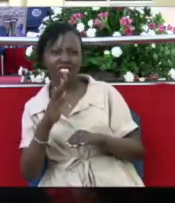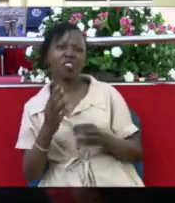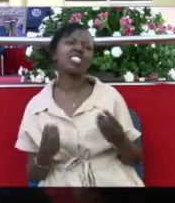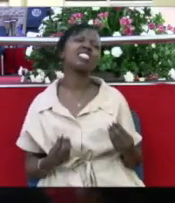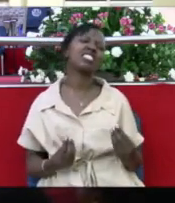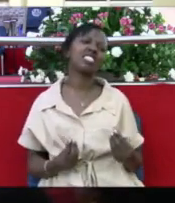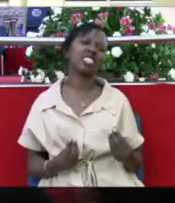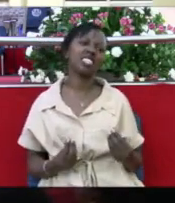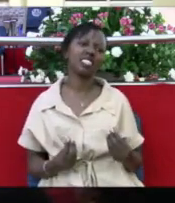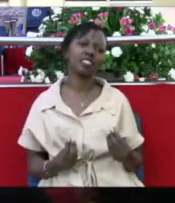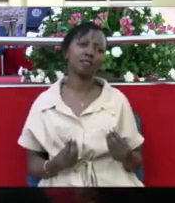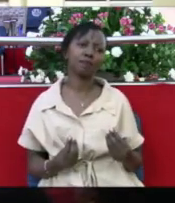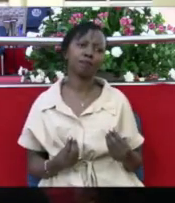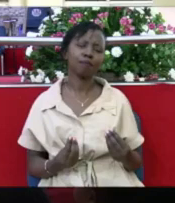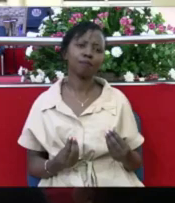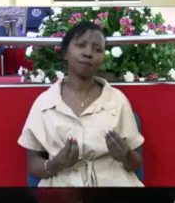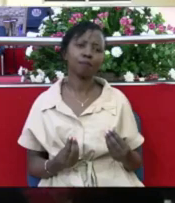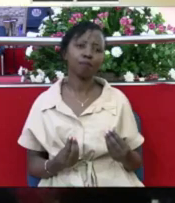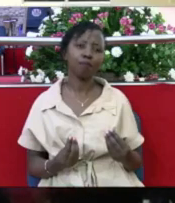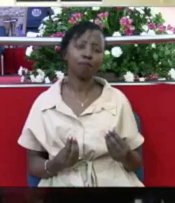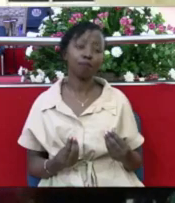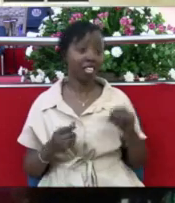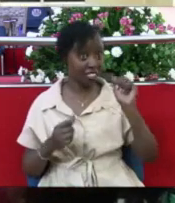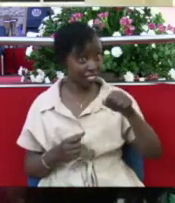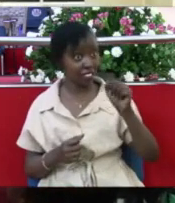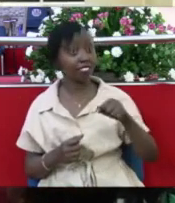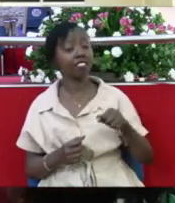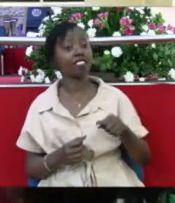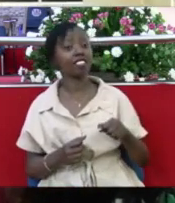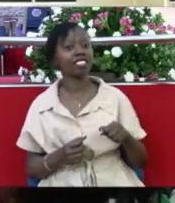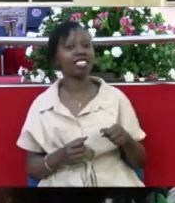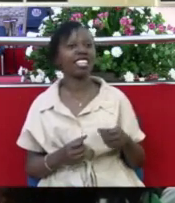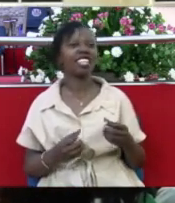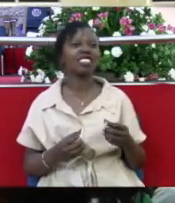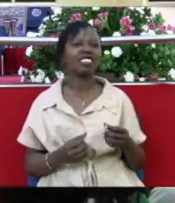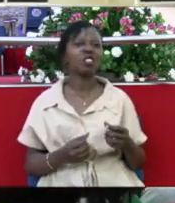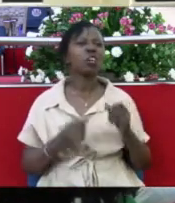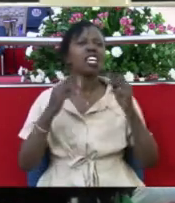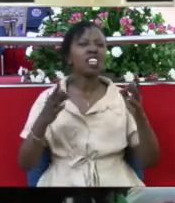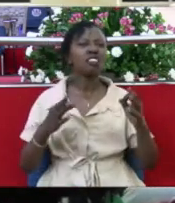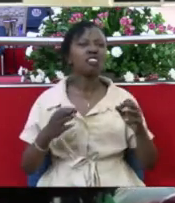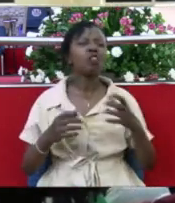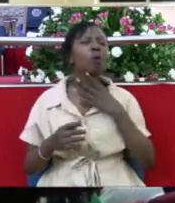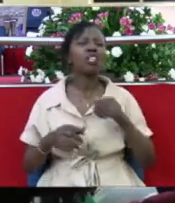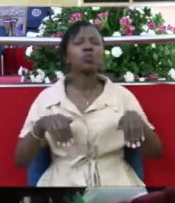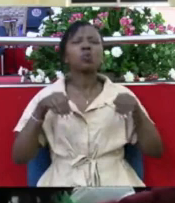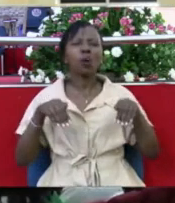inakaa tu sawa, inakaa yani hakuna kuumizwa. Yes. Ndio. It is inconveniencing to wait for sex in marriage,